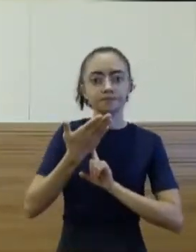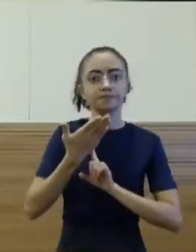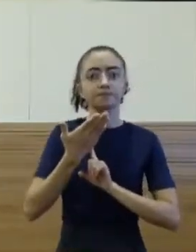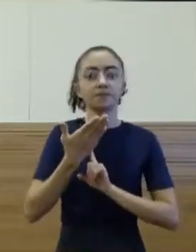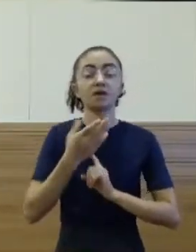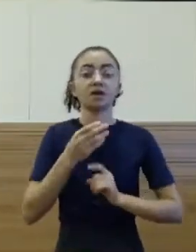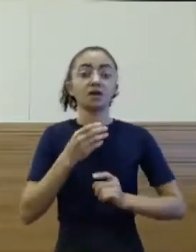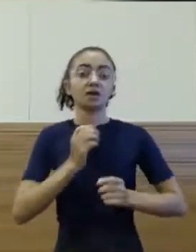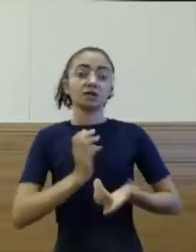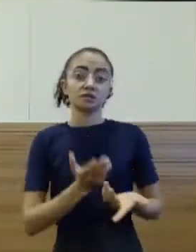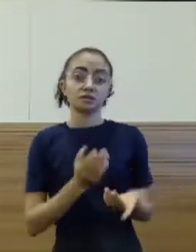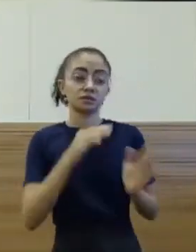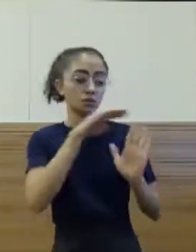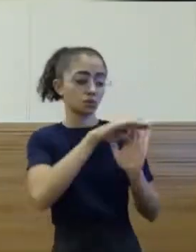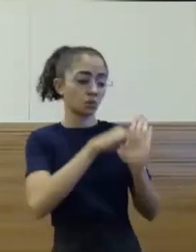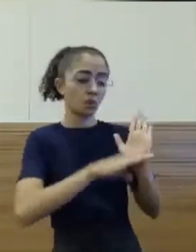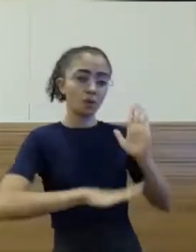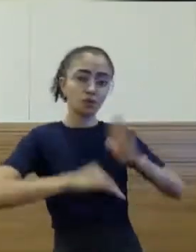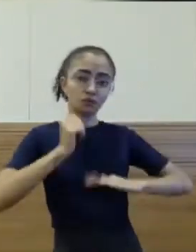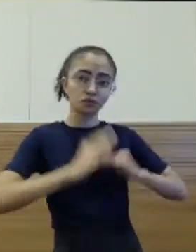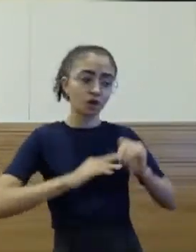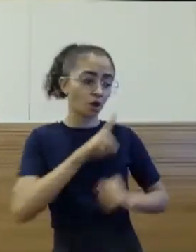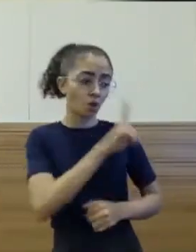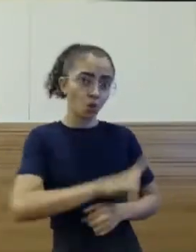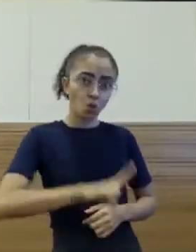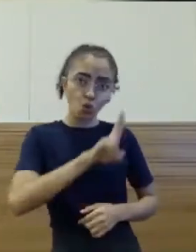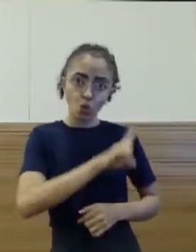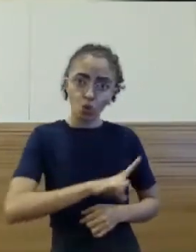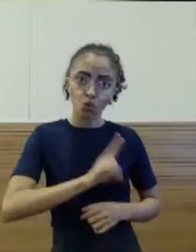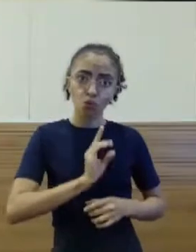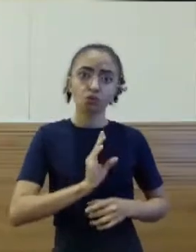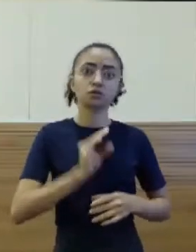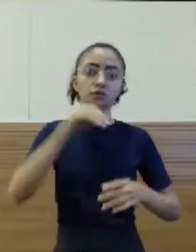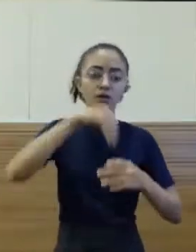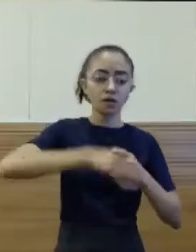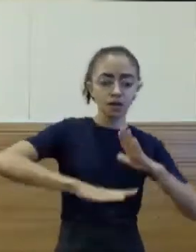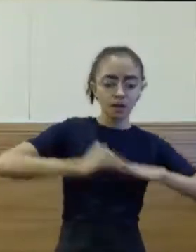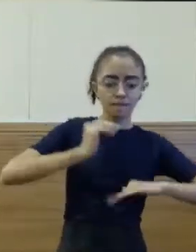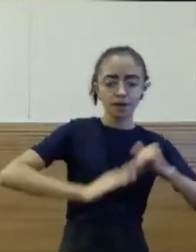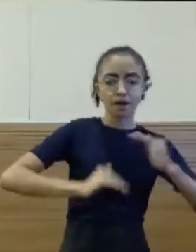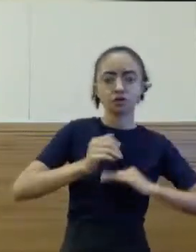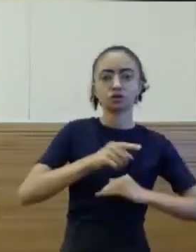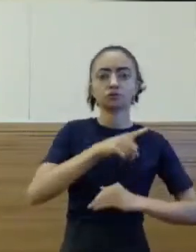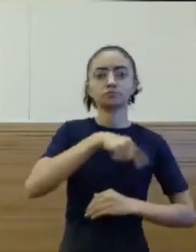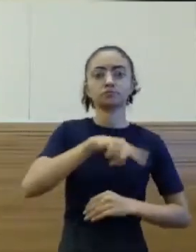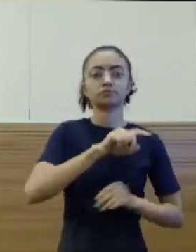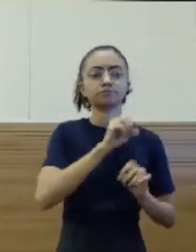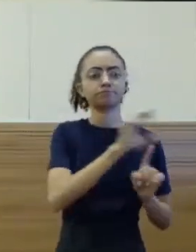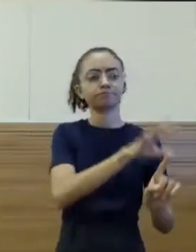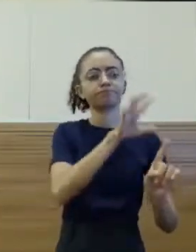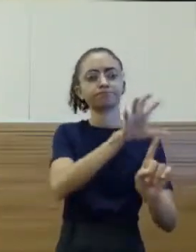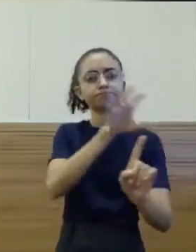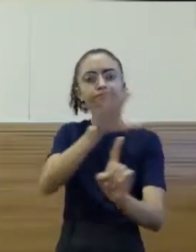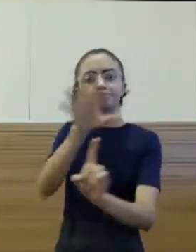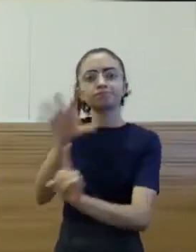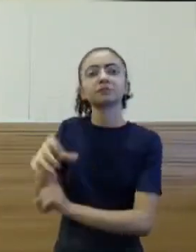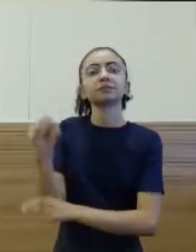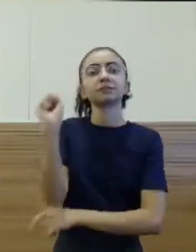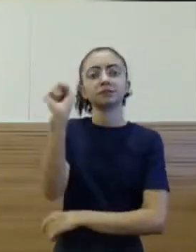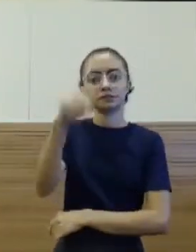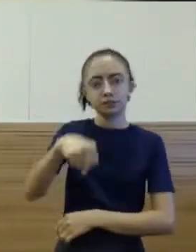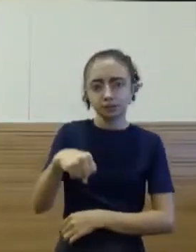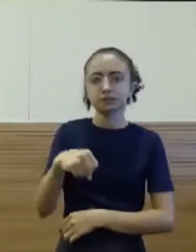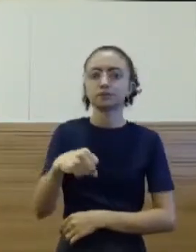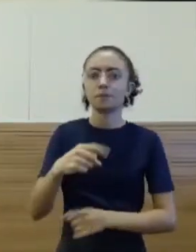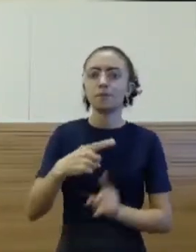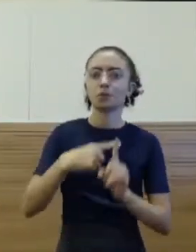when the messages of the guides are incorporated by professional health professionals and educational professionals,